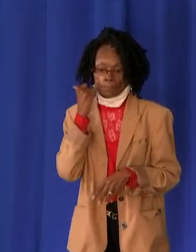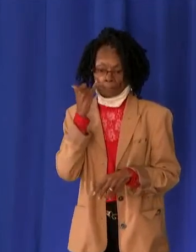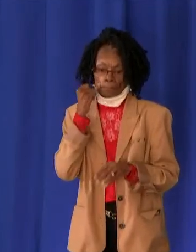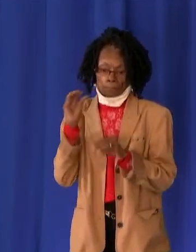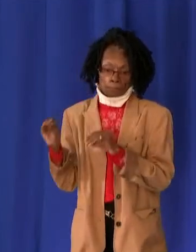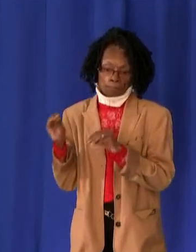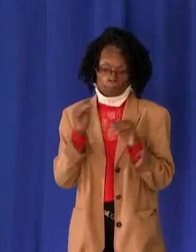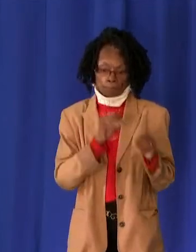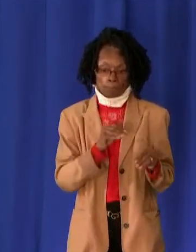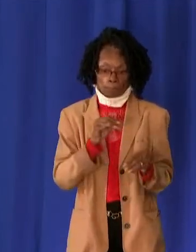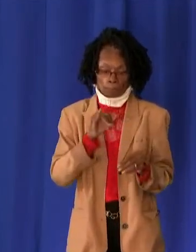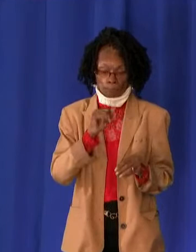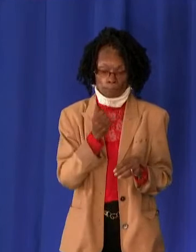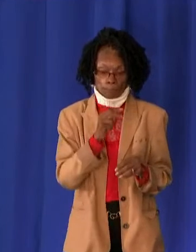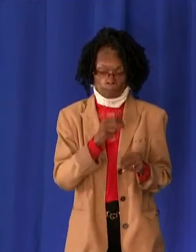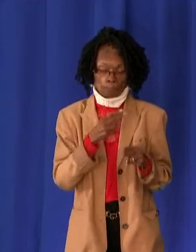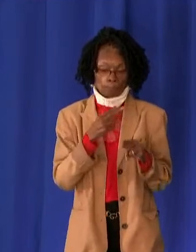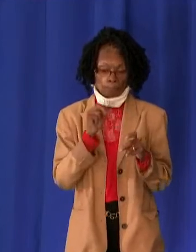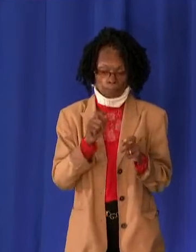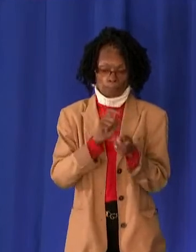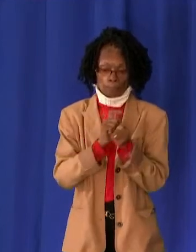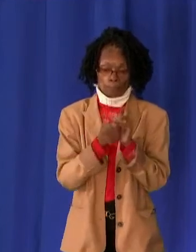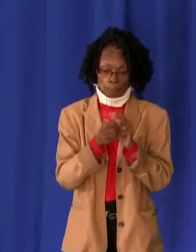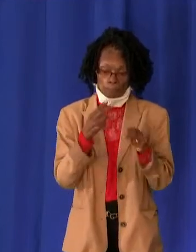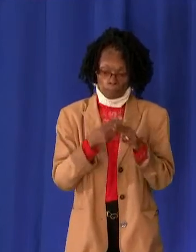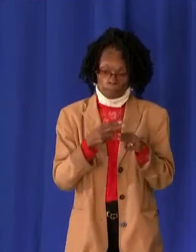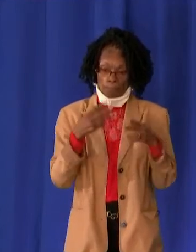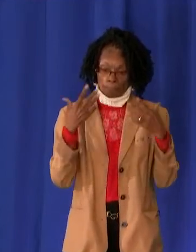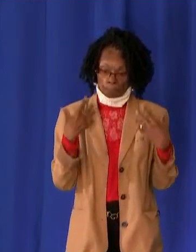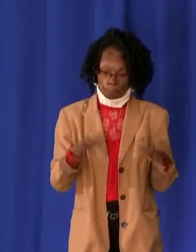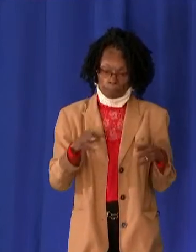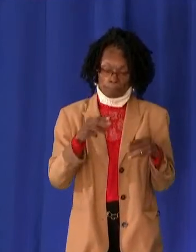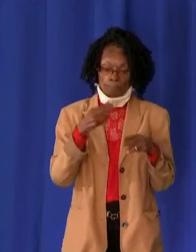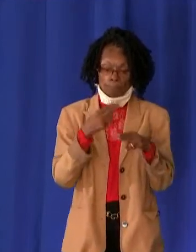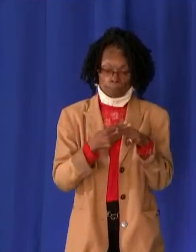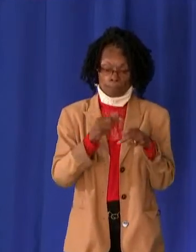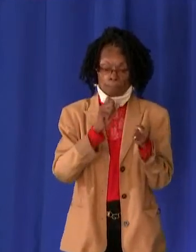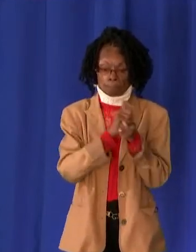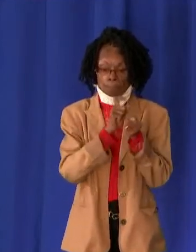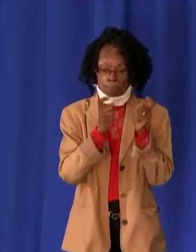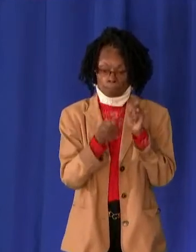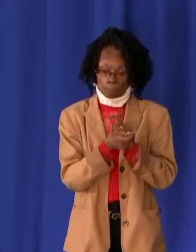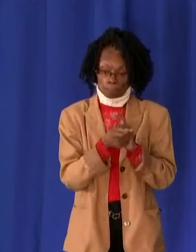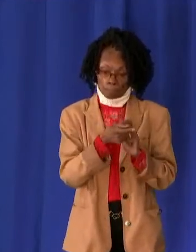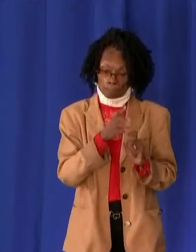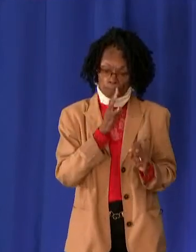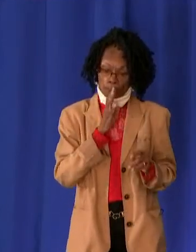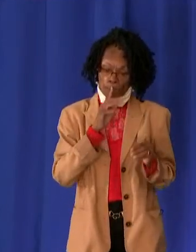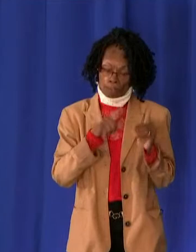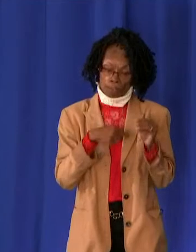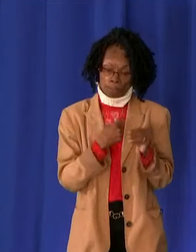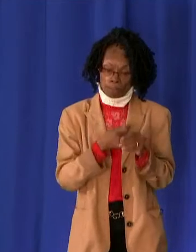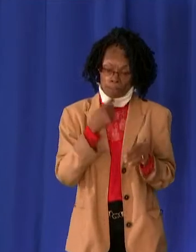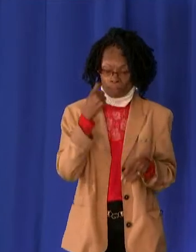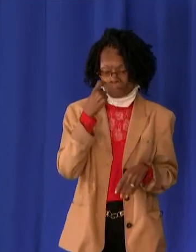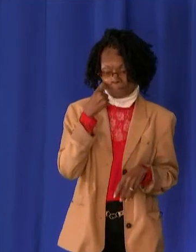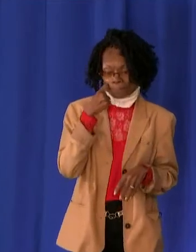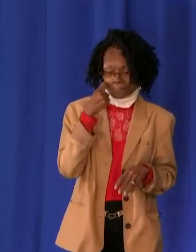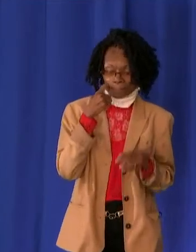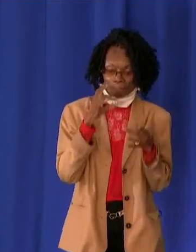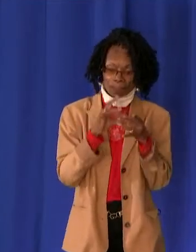now, but the team still continues to grapple with internal problems, including recent allegations about the team owner, Dan